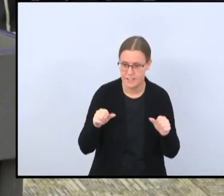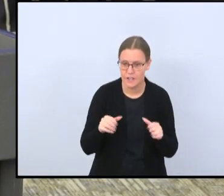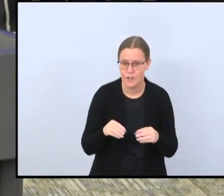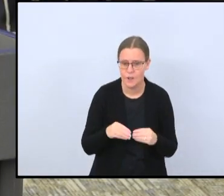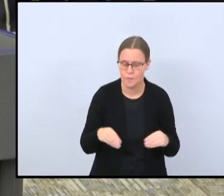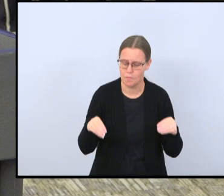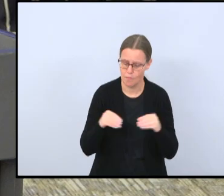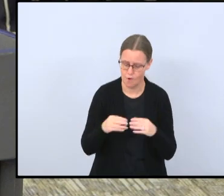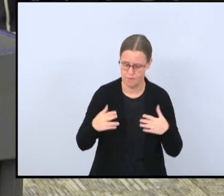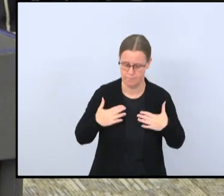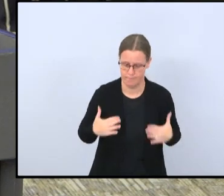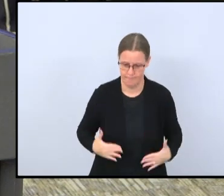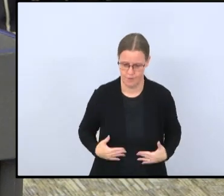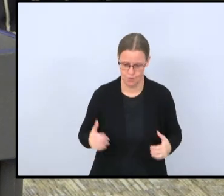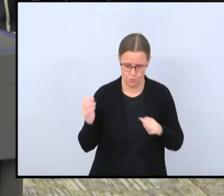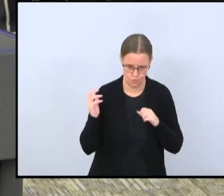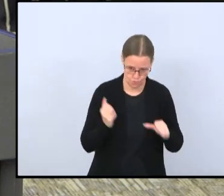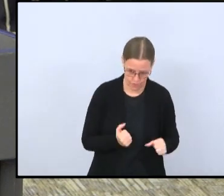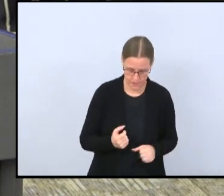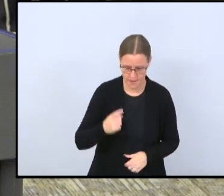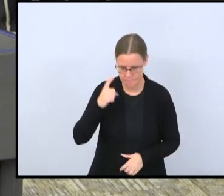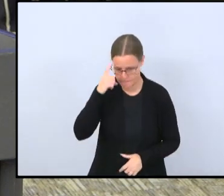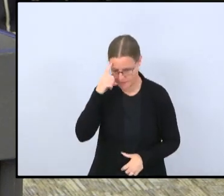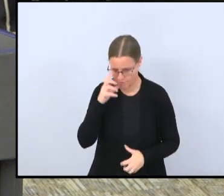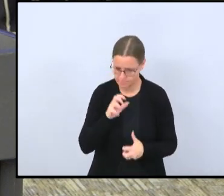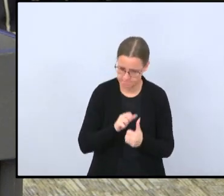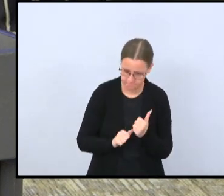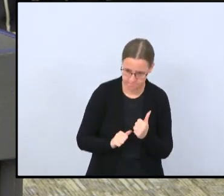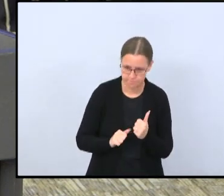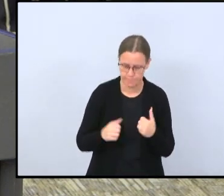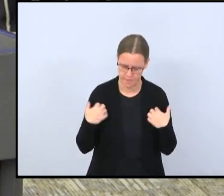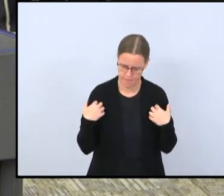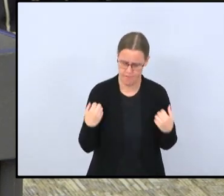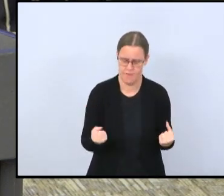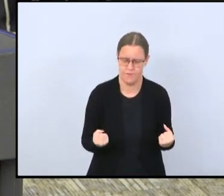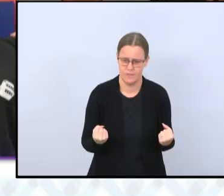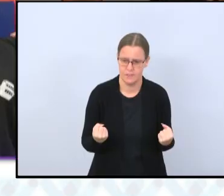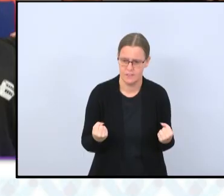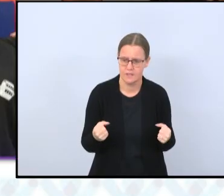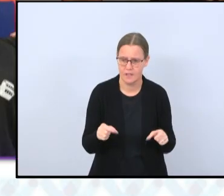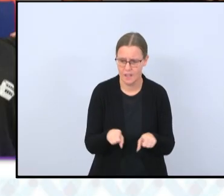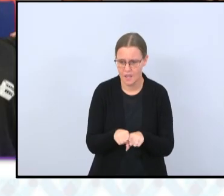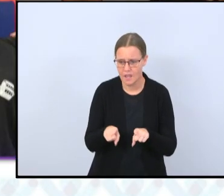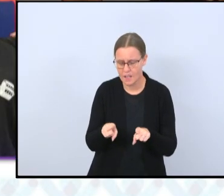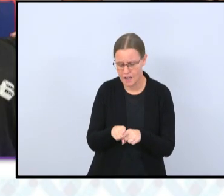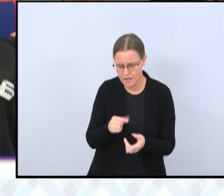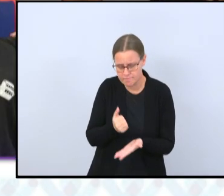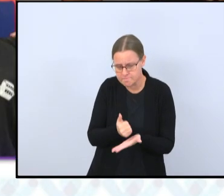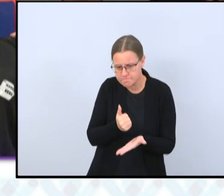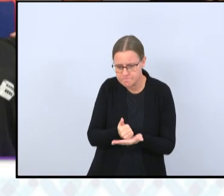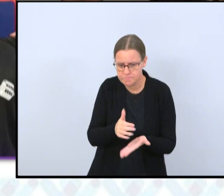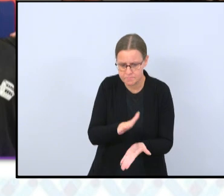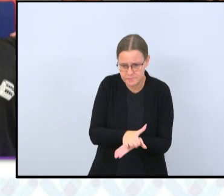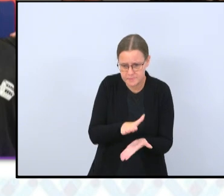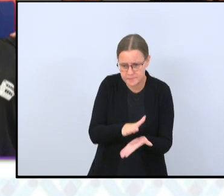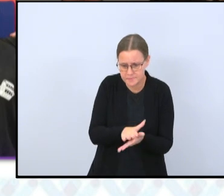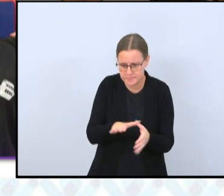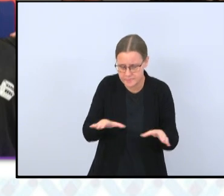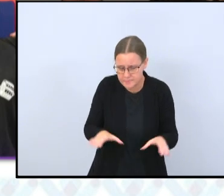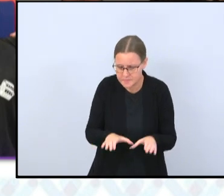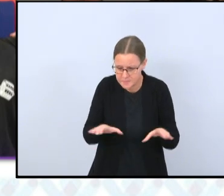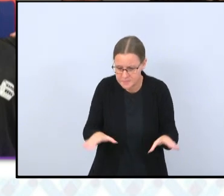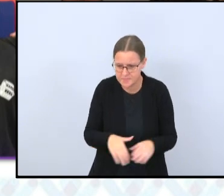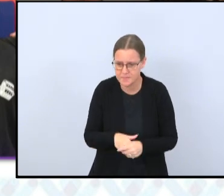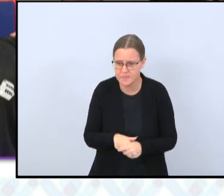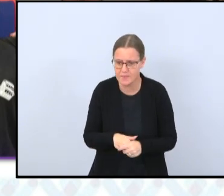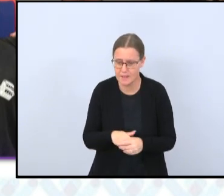just physical strength. It builds mental toughness, confidence, and can even contribute to academic performance and